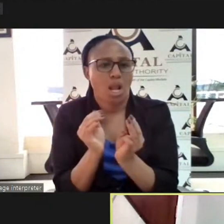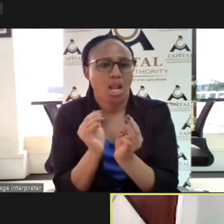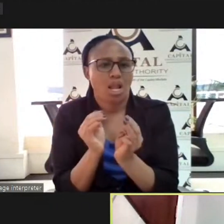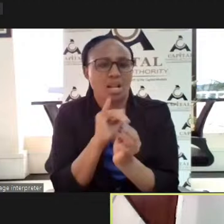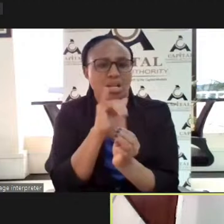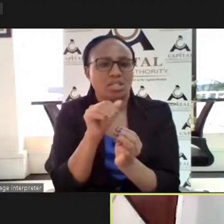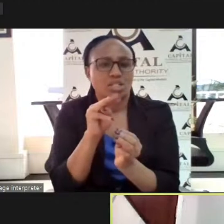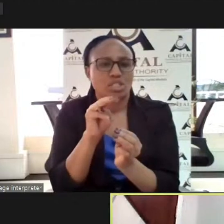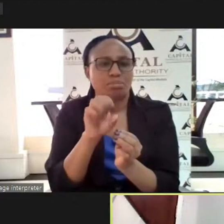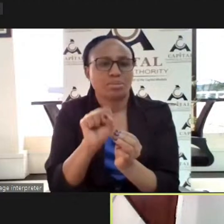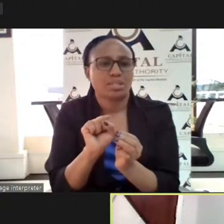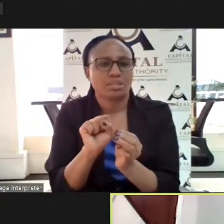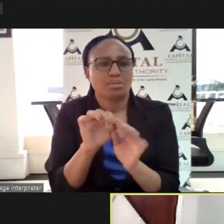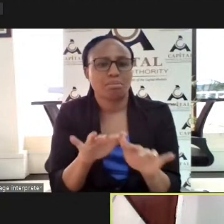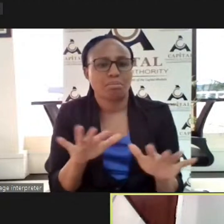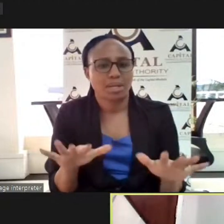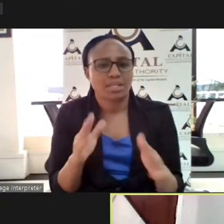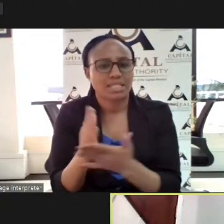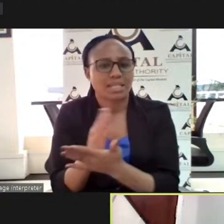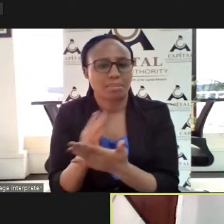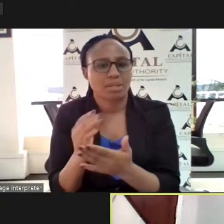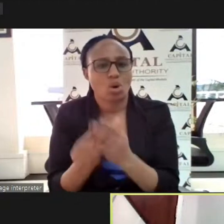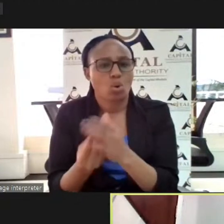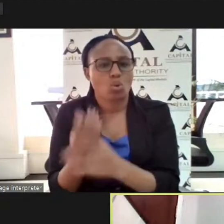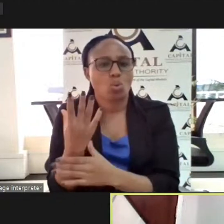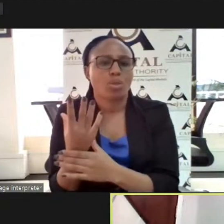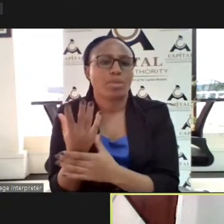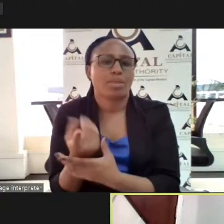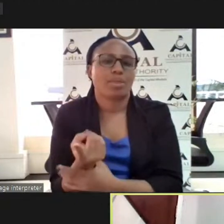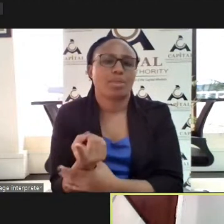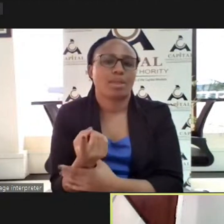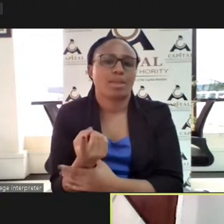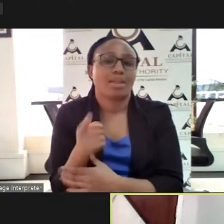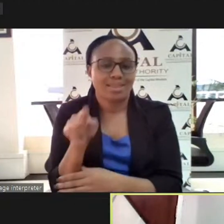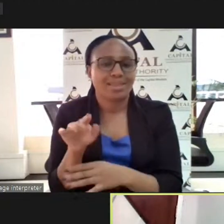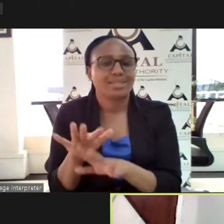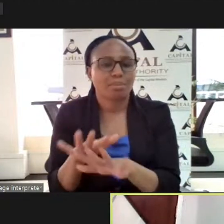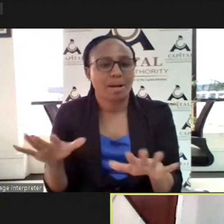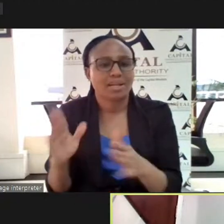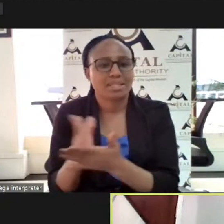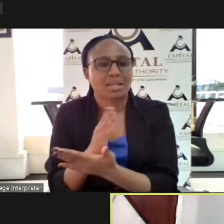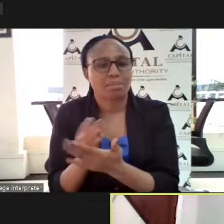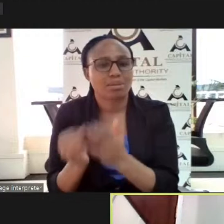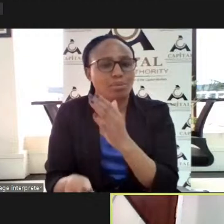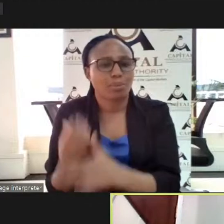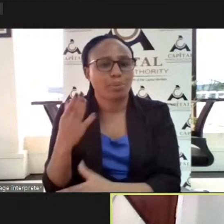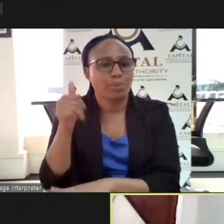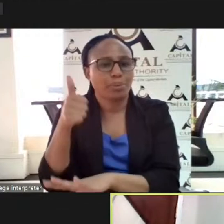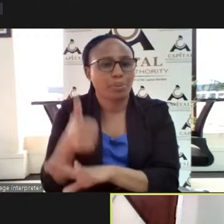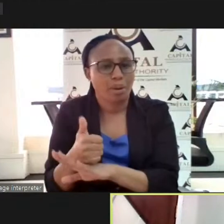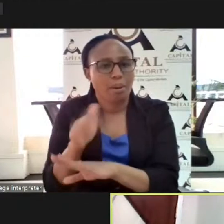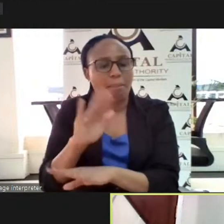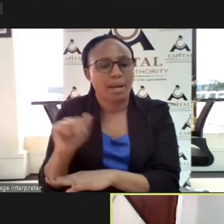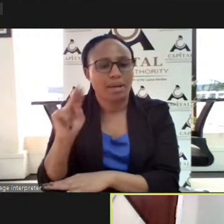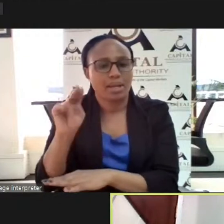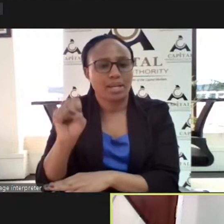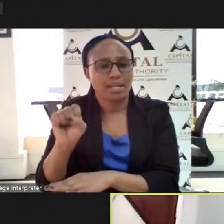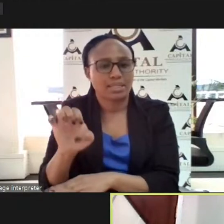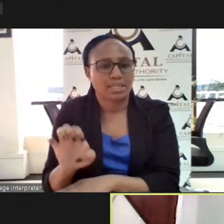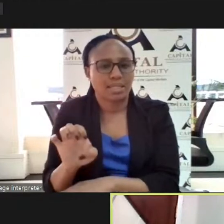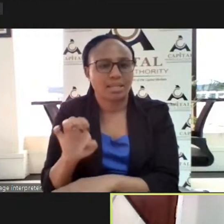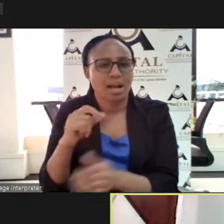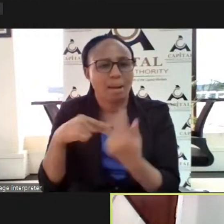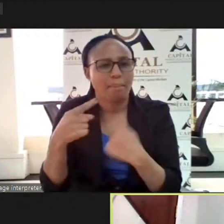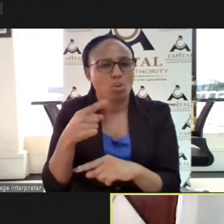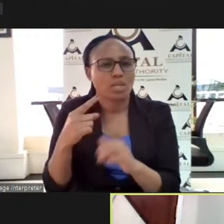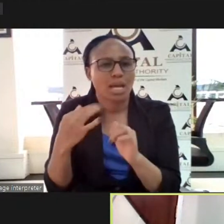market segment, the growth enterprise market segment. This market segment was set up by the Nairobi Securities Exchange about 8